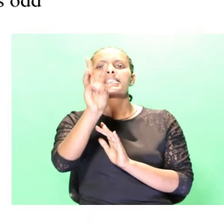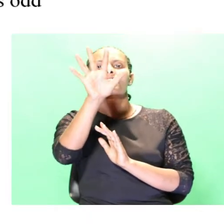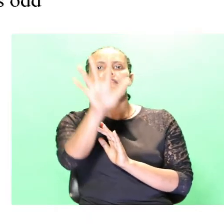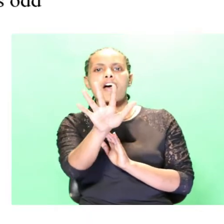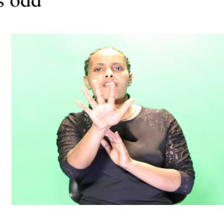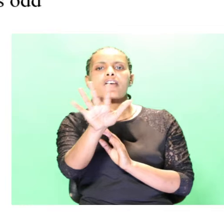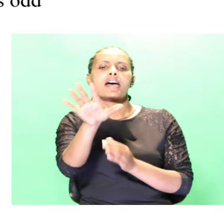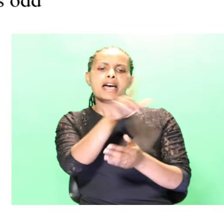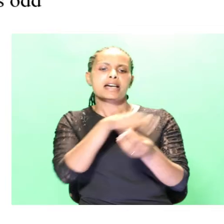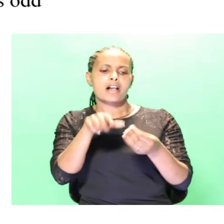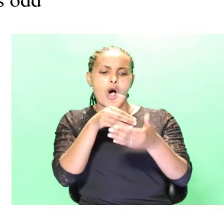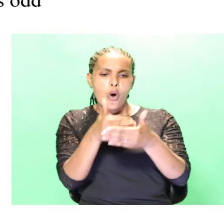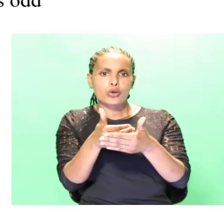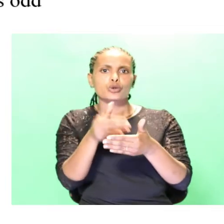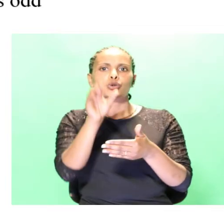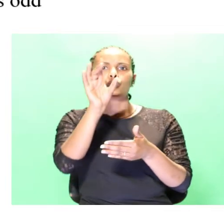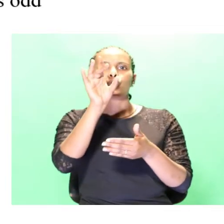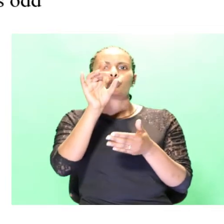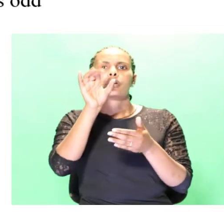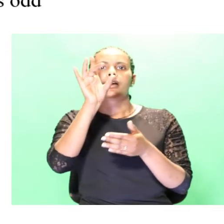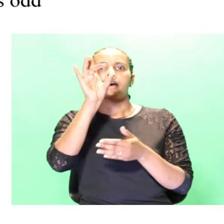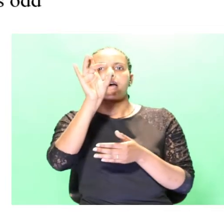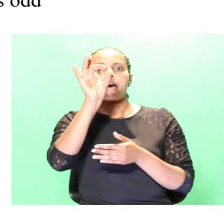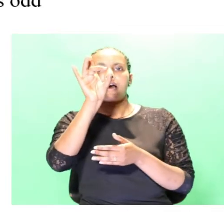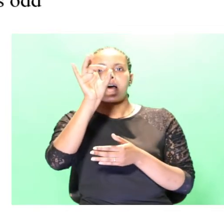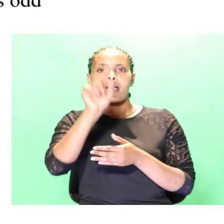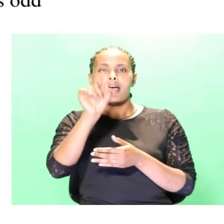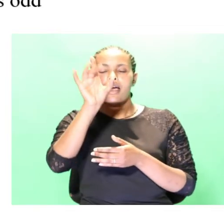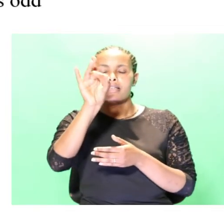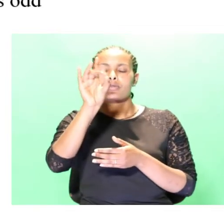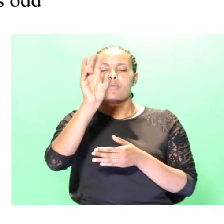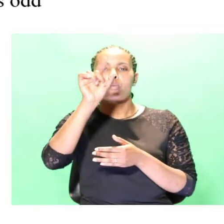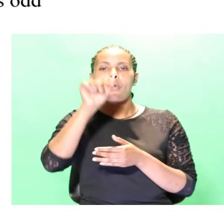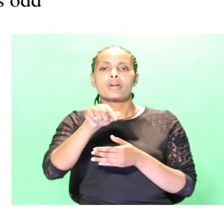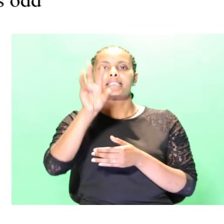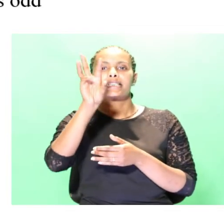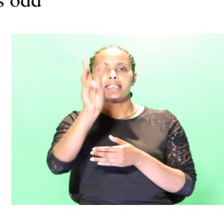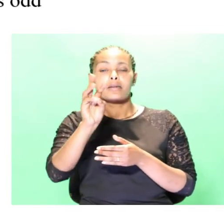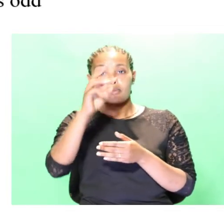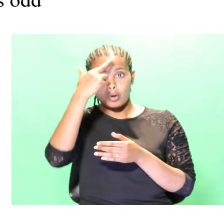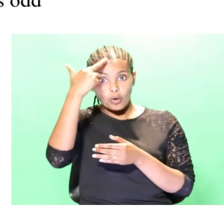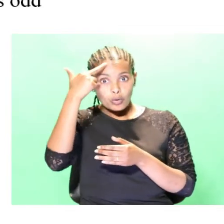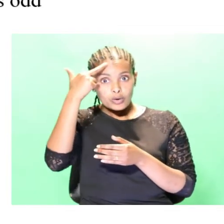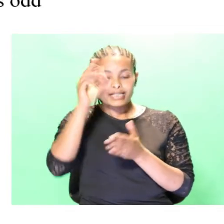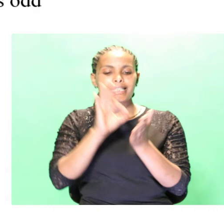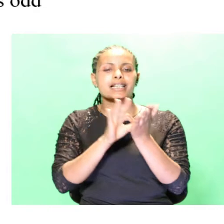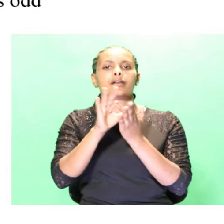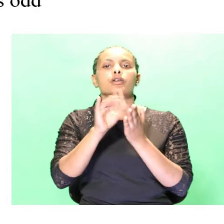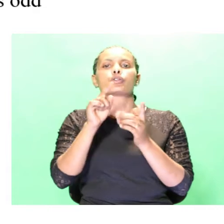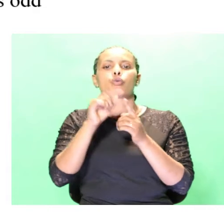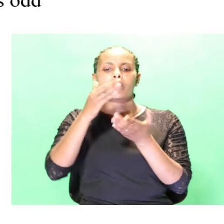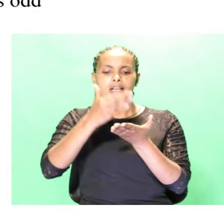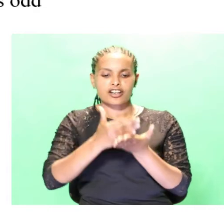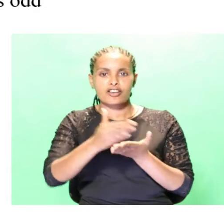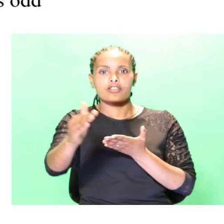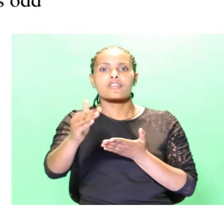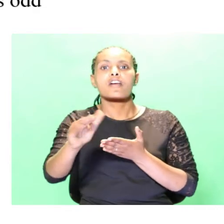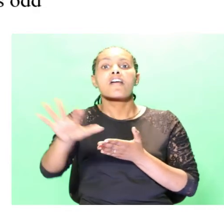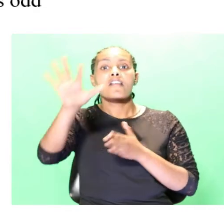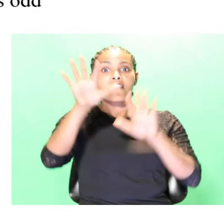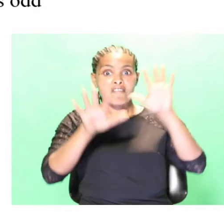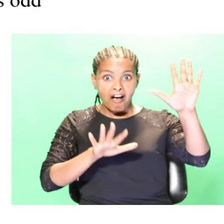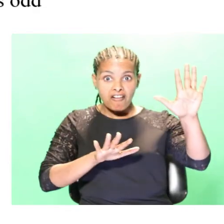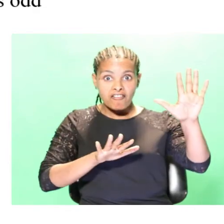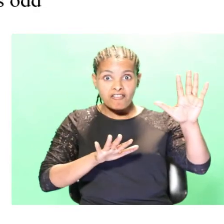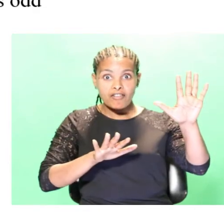8.165 round off to 8.16. Why? Because the number to be removed is